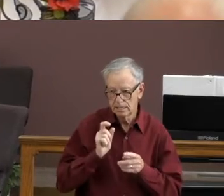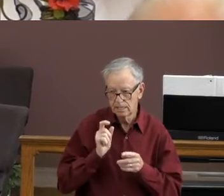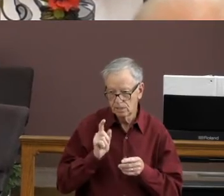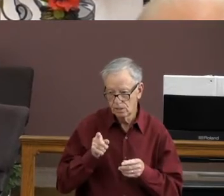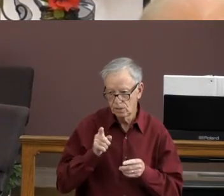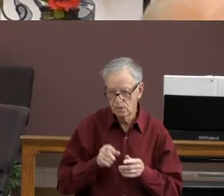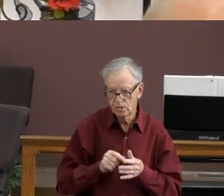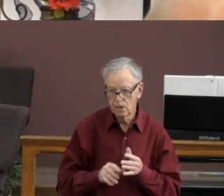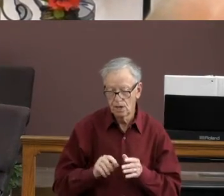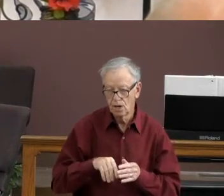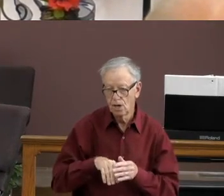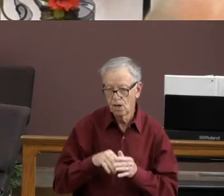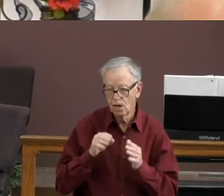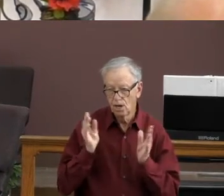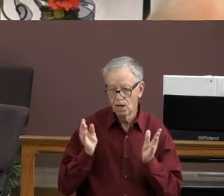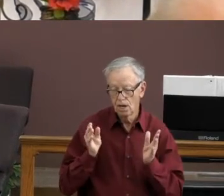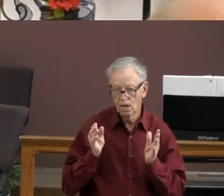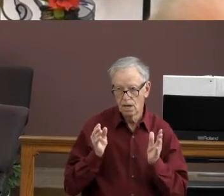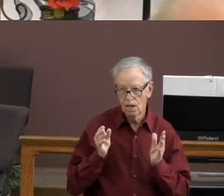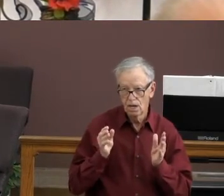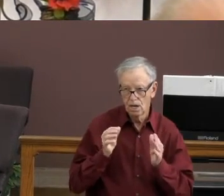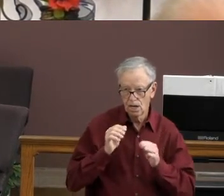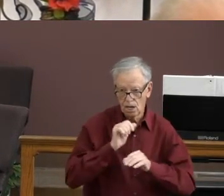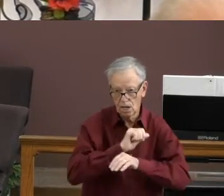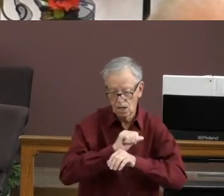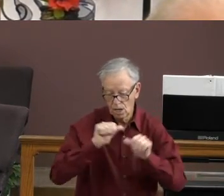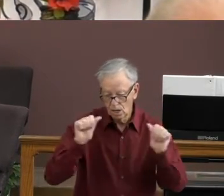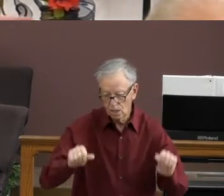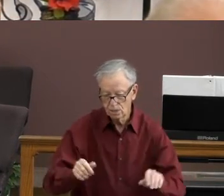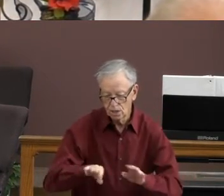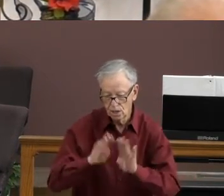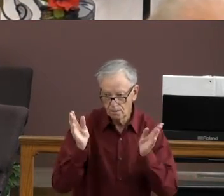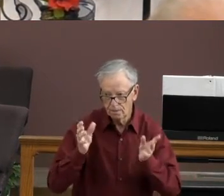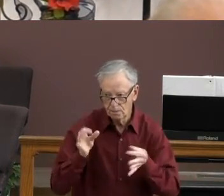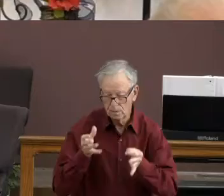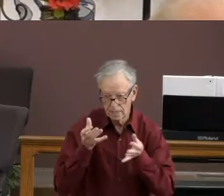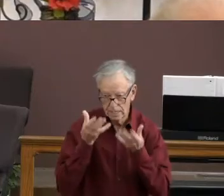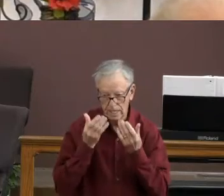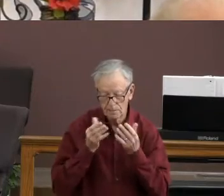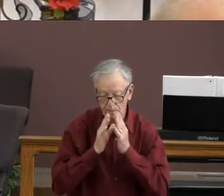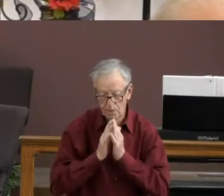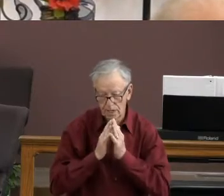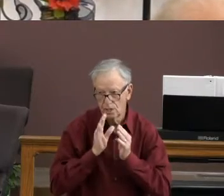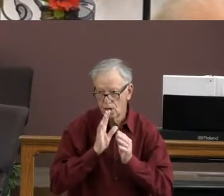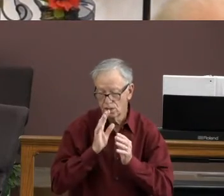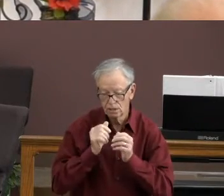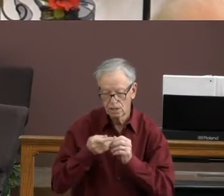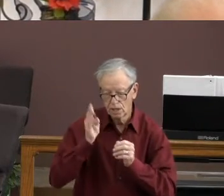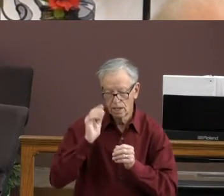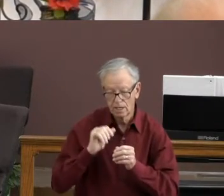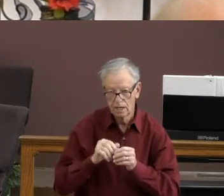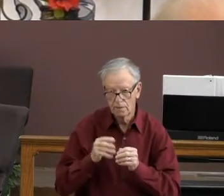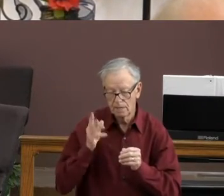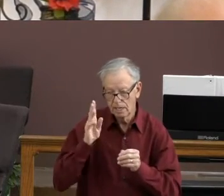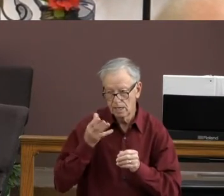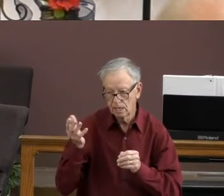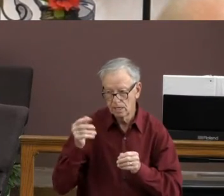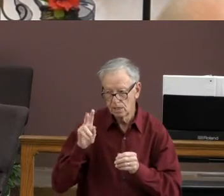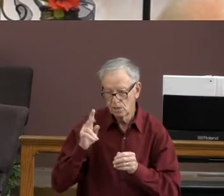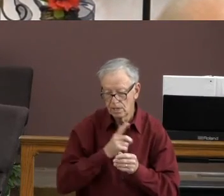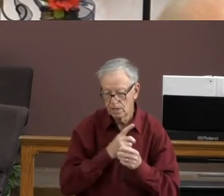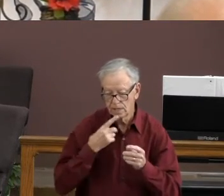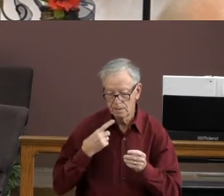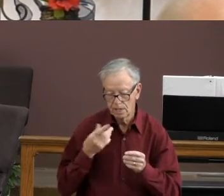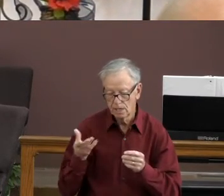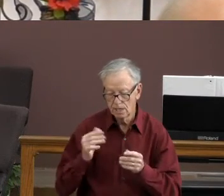altar is open. If you'd just like to come and pray, I encourage you, come, pray, talk to God. I will be here. A couple of our deacons will be here.